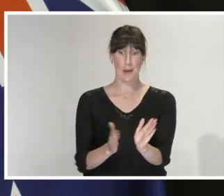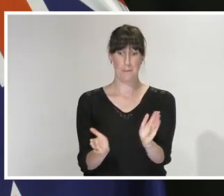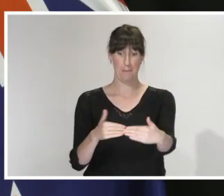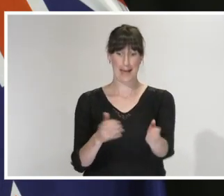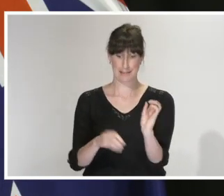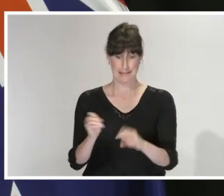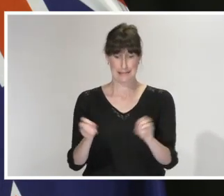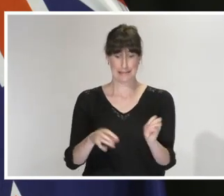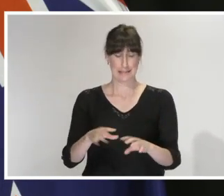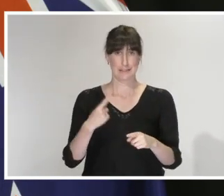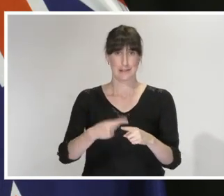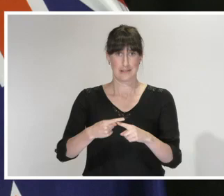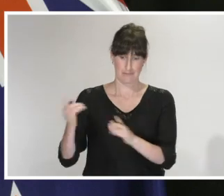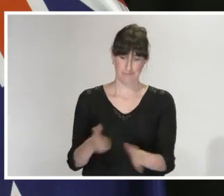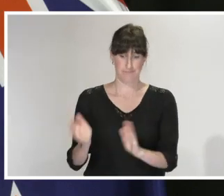order to be able to get them together.